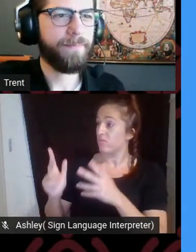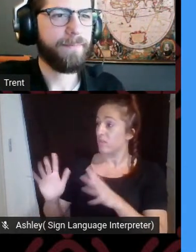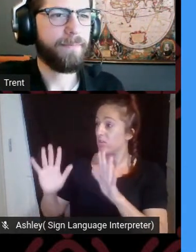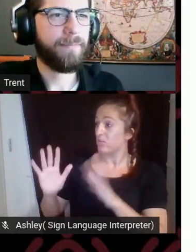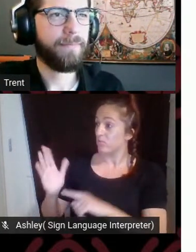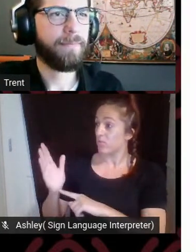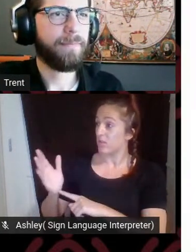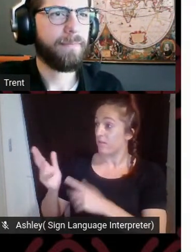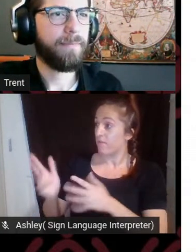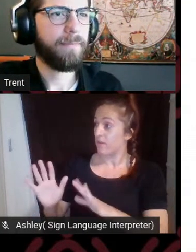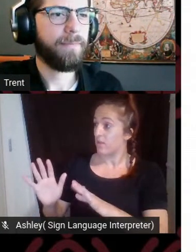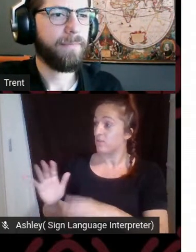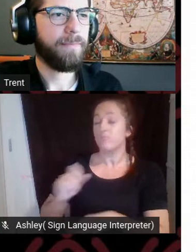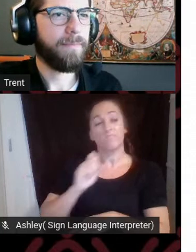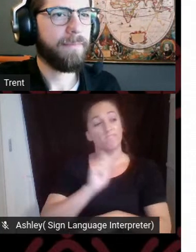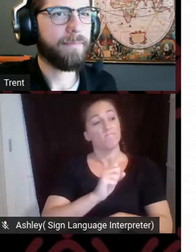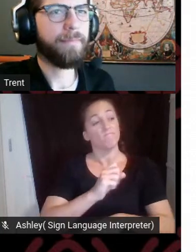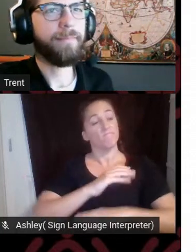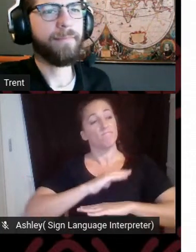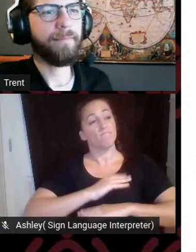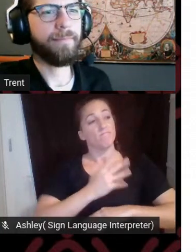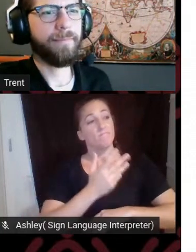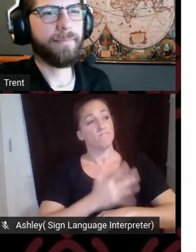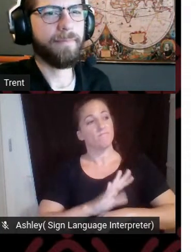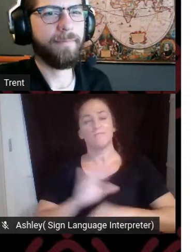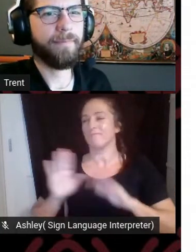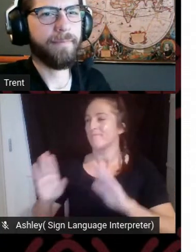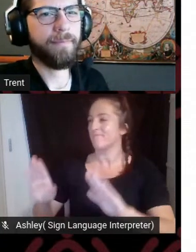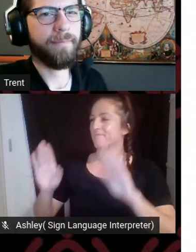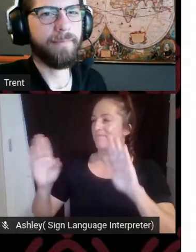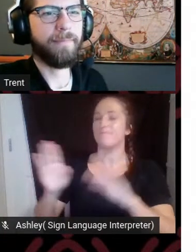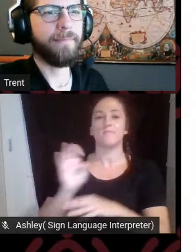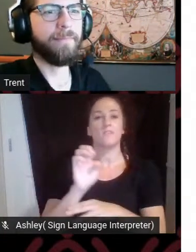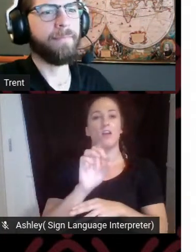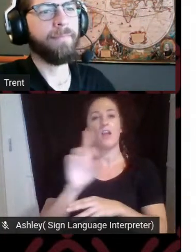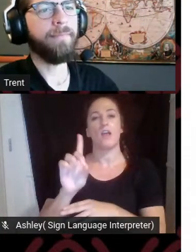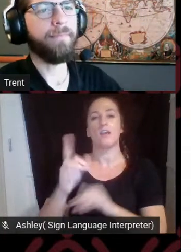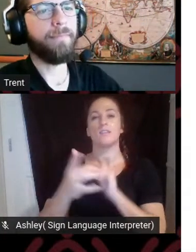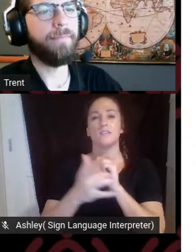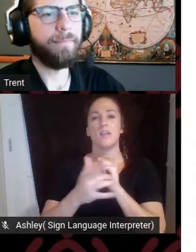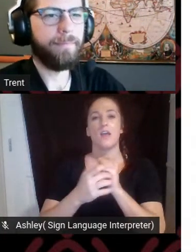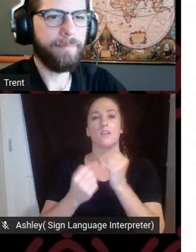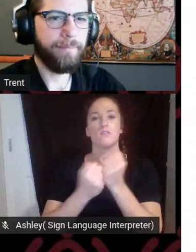covers it. Awesome. So again, our EdTech support site is